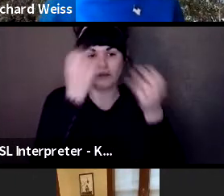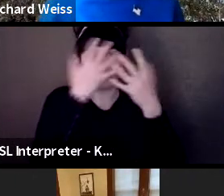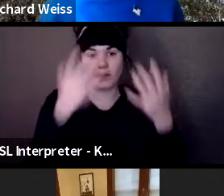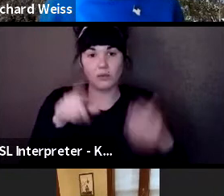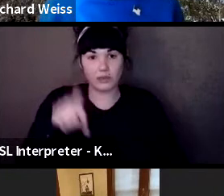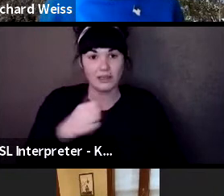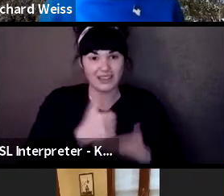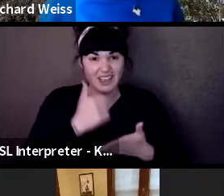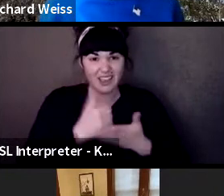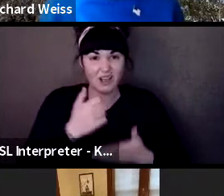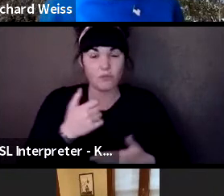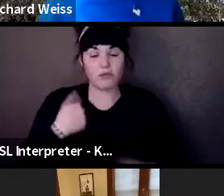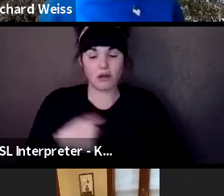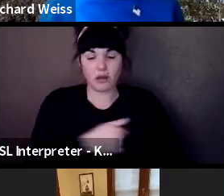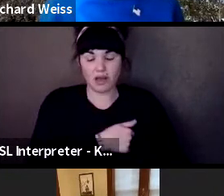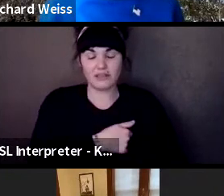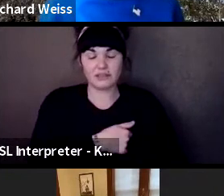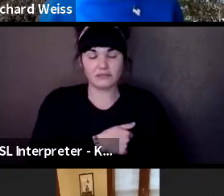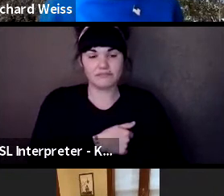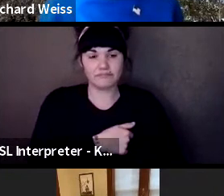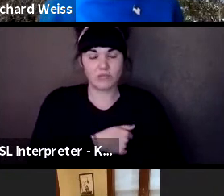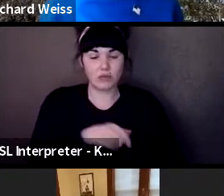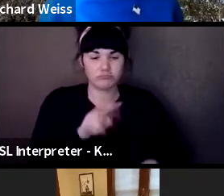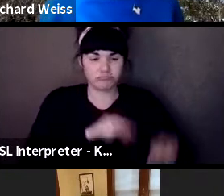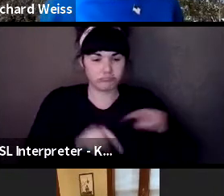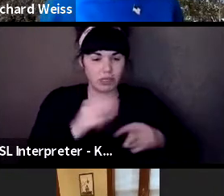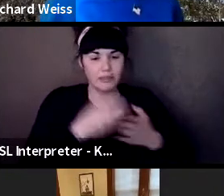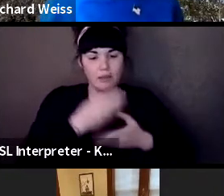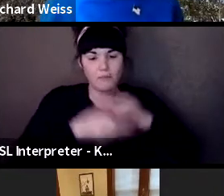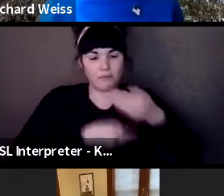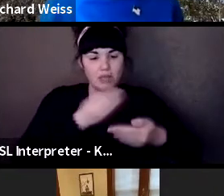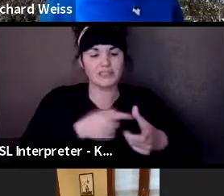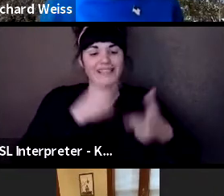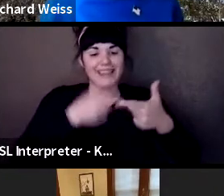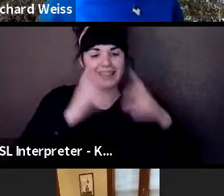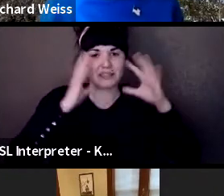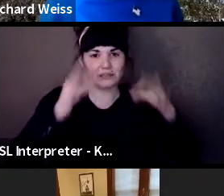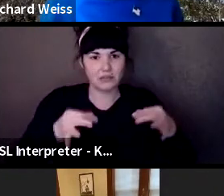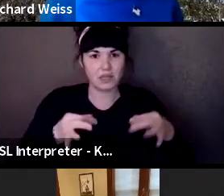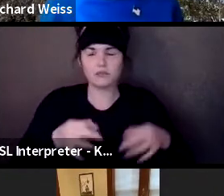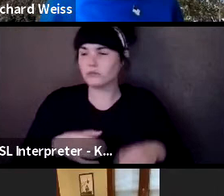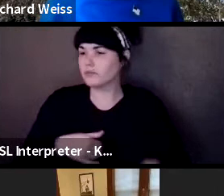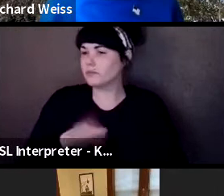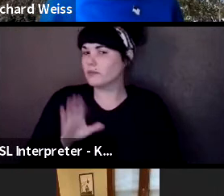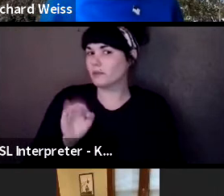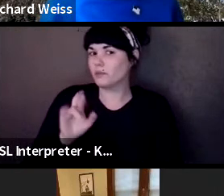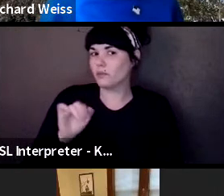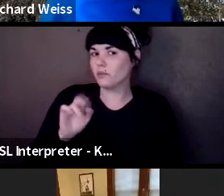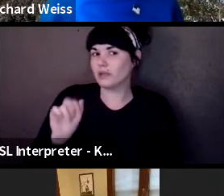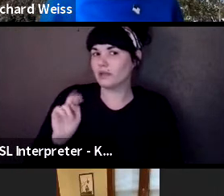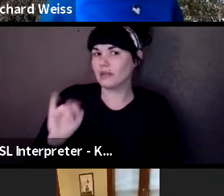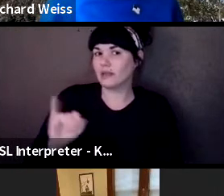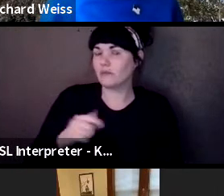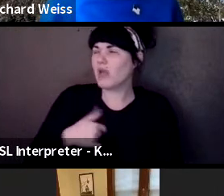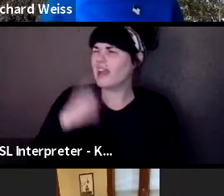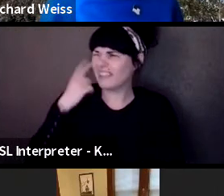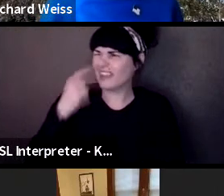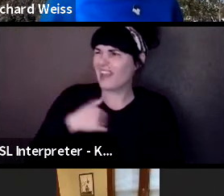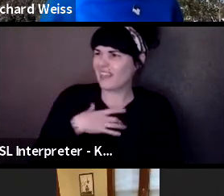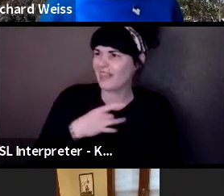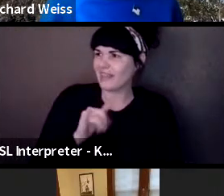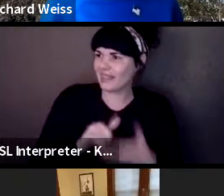budget determinations as an option. I think I like that option, to have it more open, but that's just my thought.